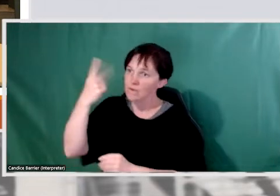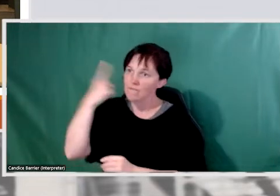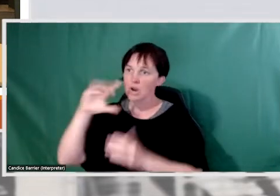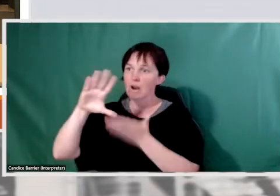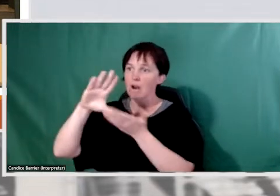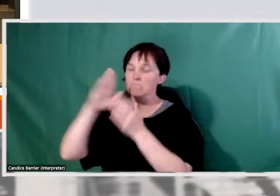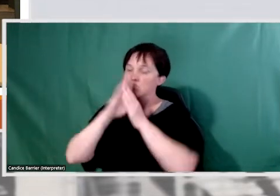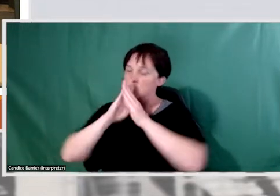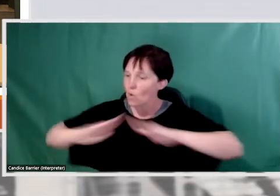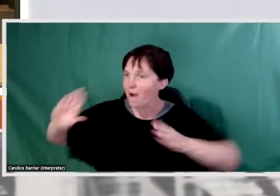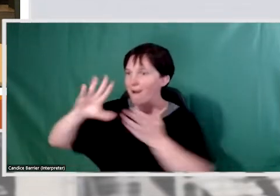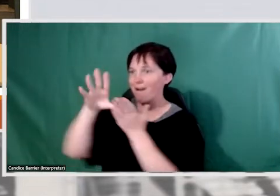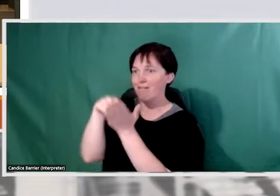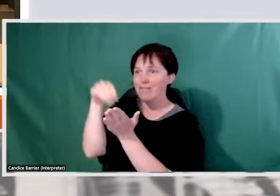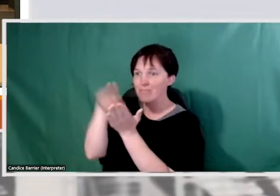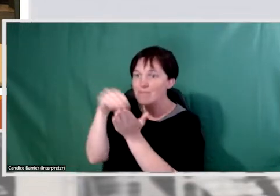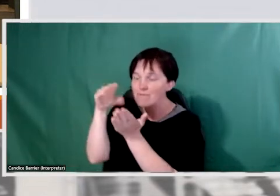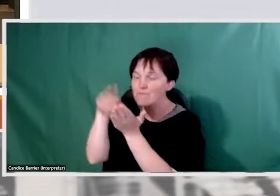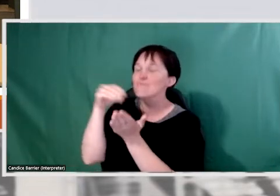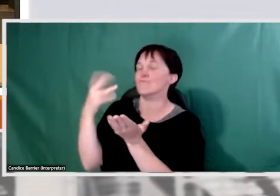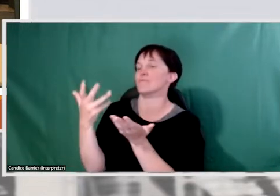learning. We brought the